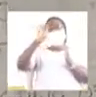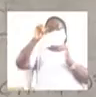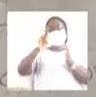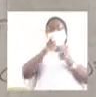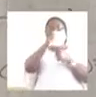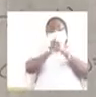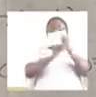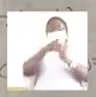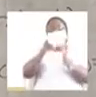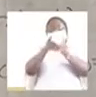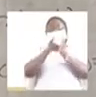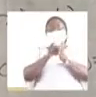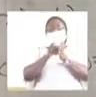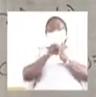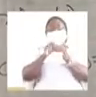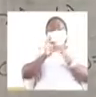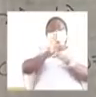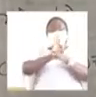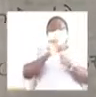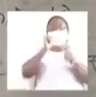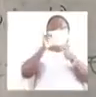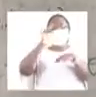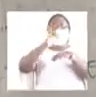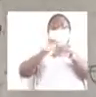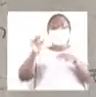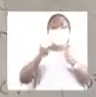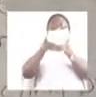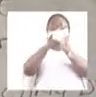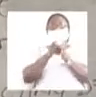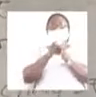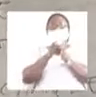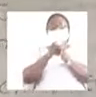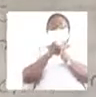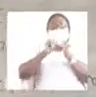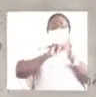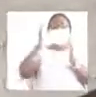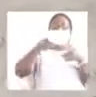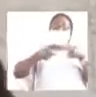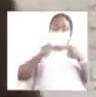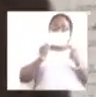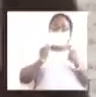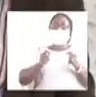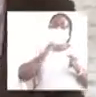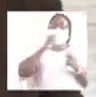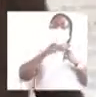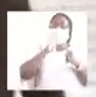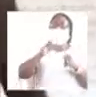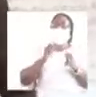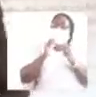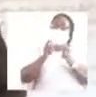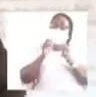types of demand, and factors affecting demand. I will try as much as possible not to be too